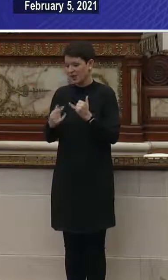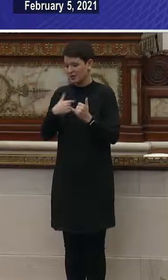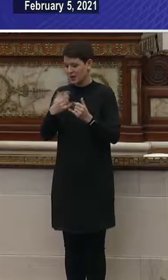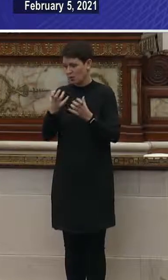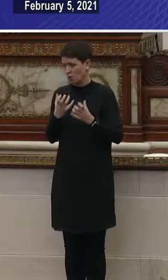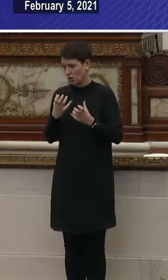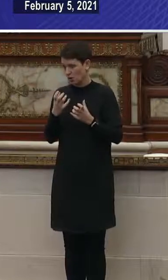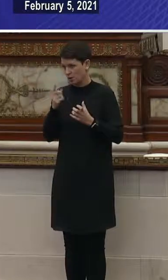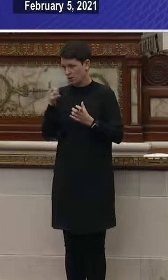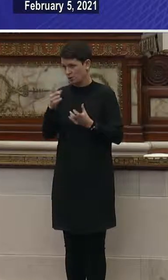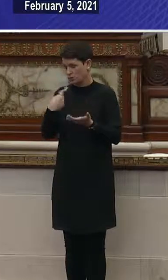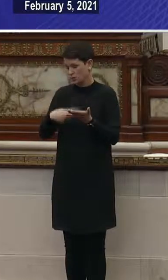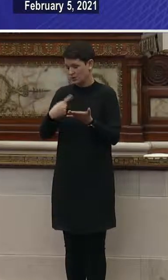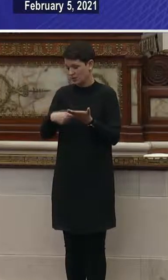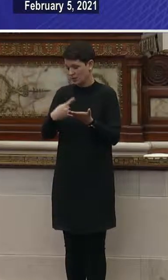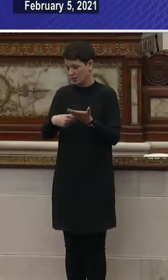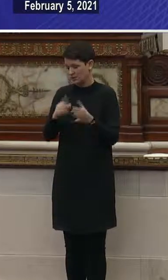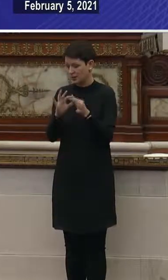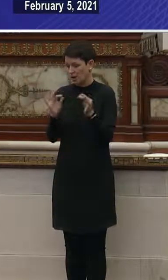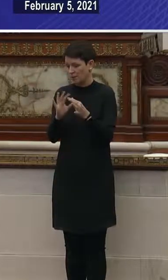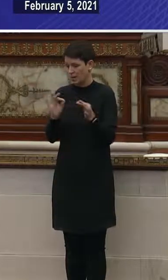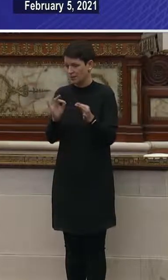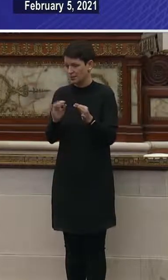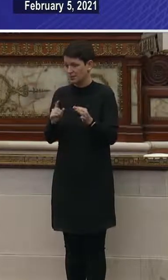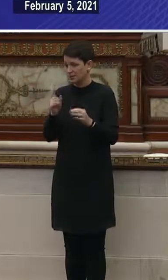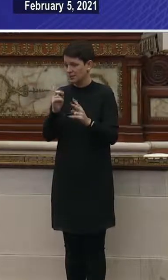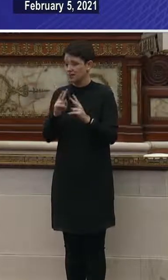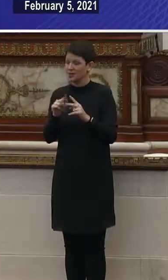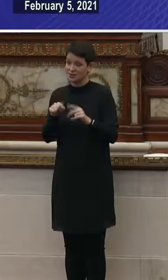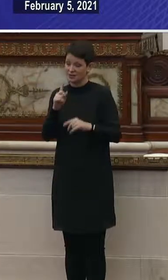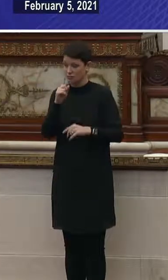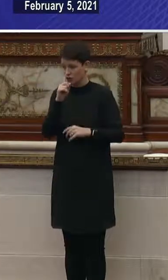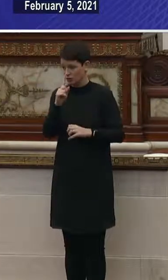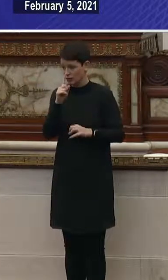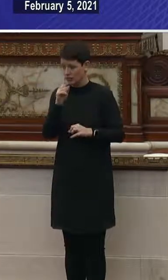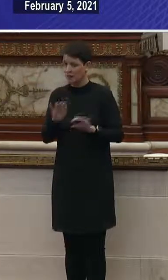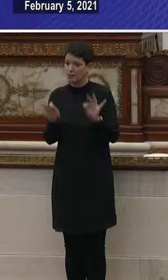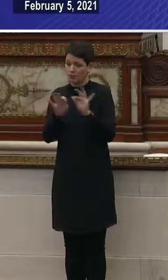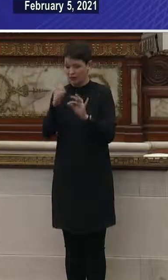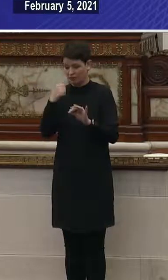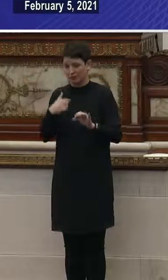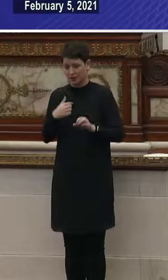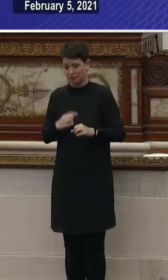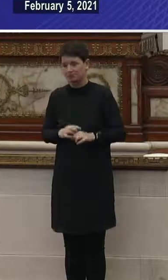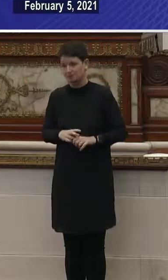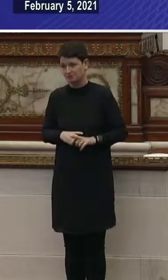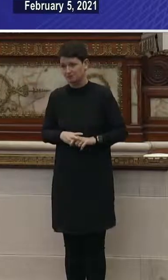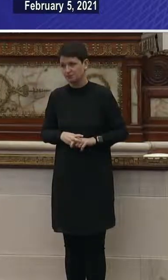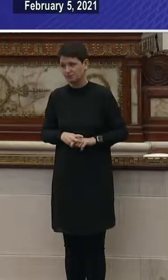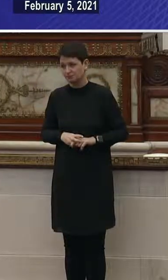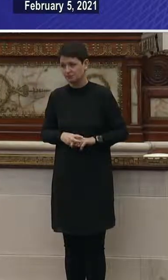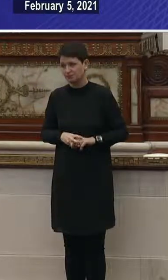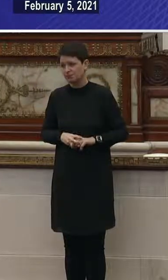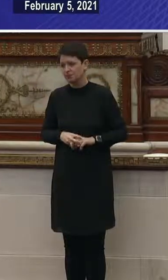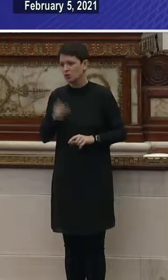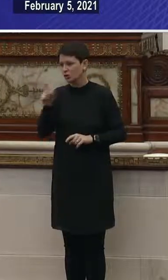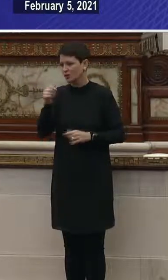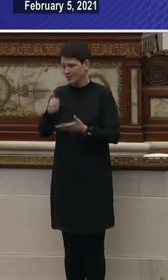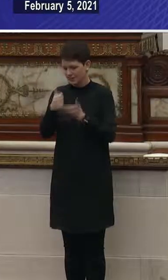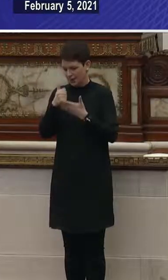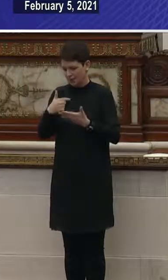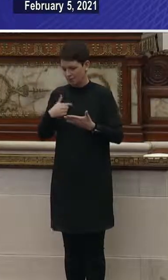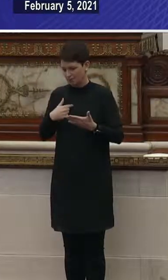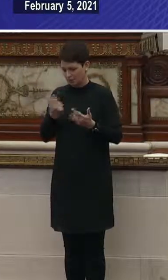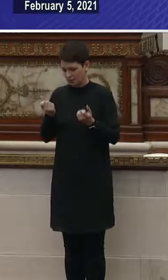you to comment on, and this is extremely important for me, Doc, you have to help me